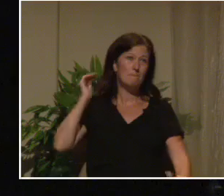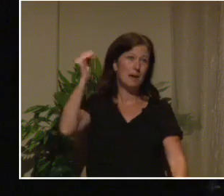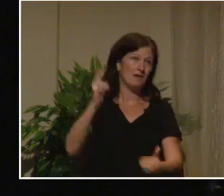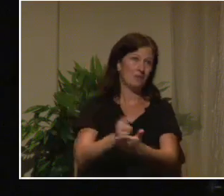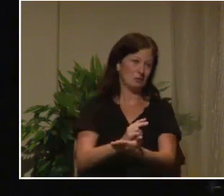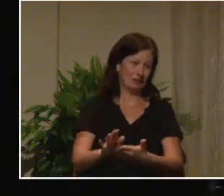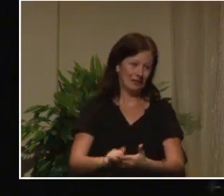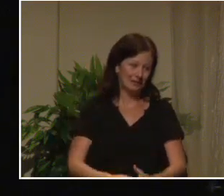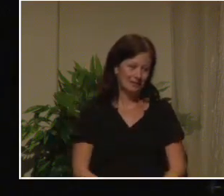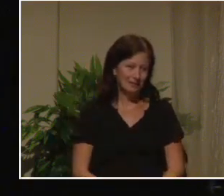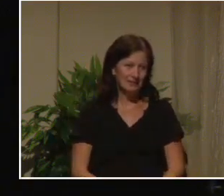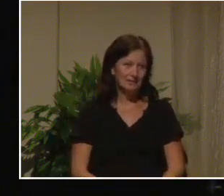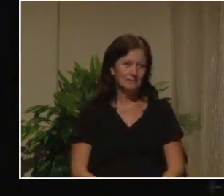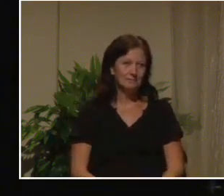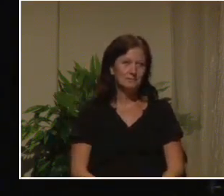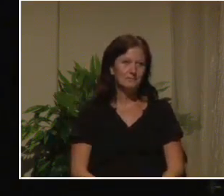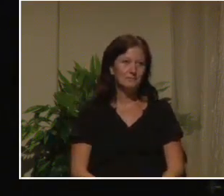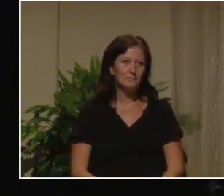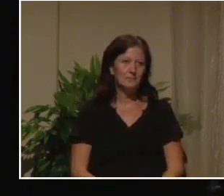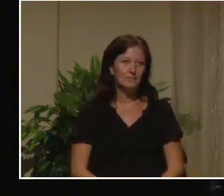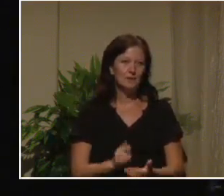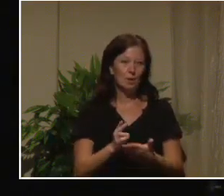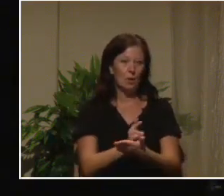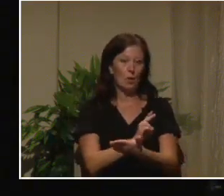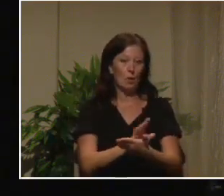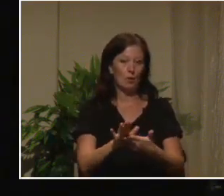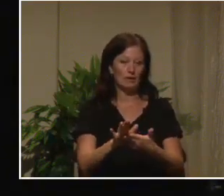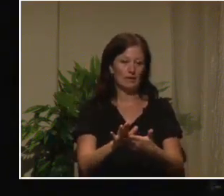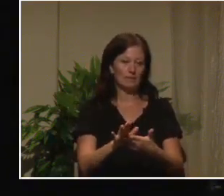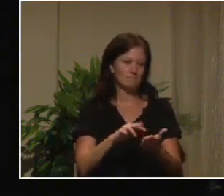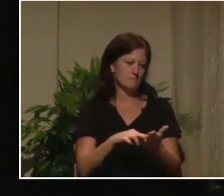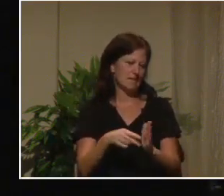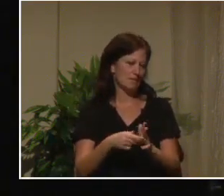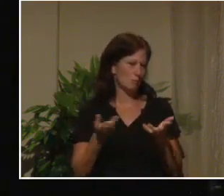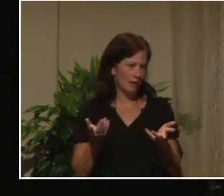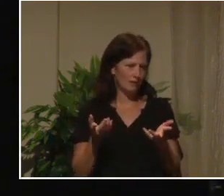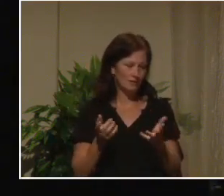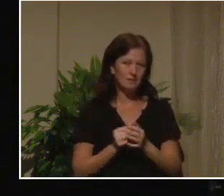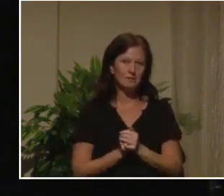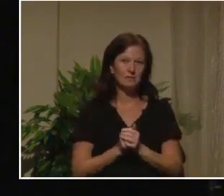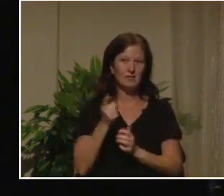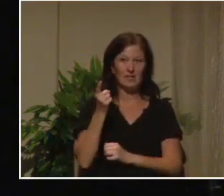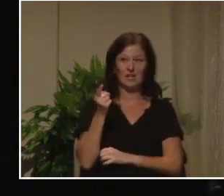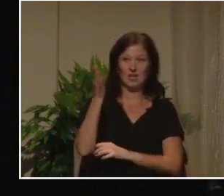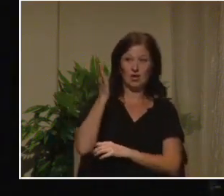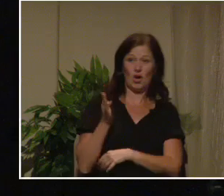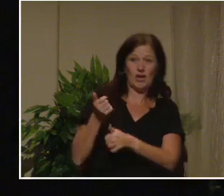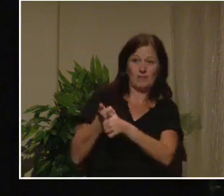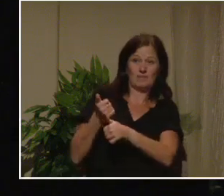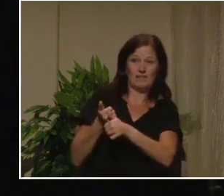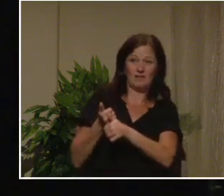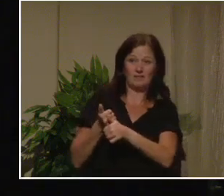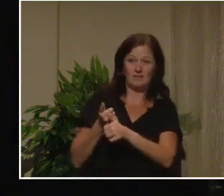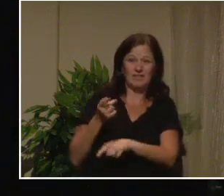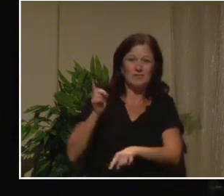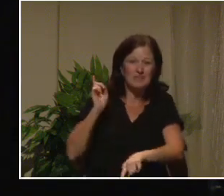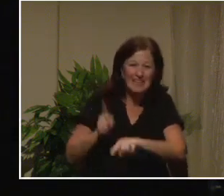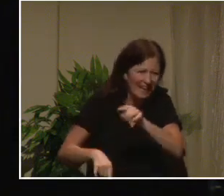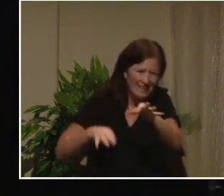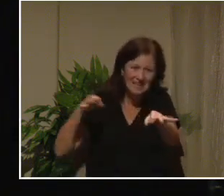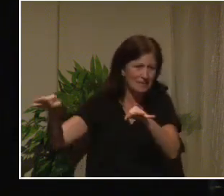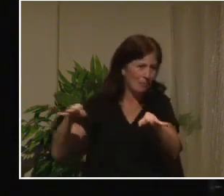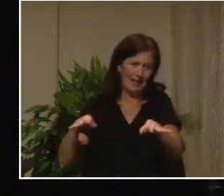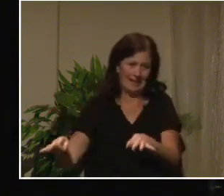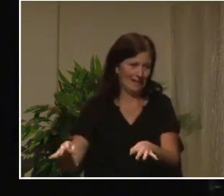And that's a matter of fact what holiness actually means, that God is beyond categories. Everything he